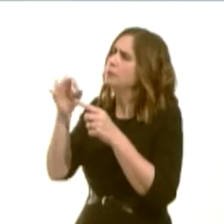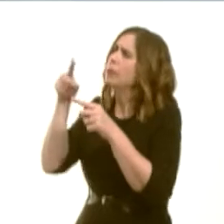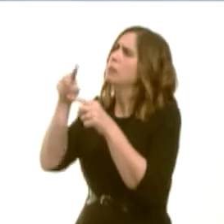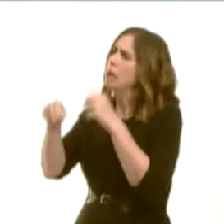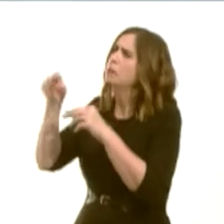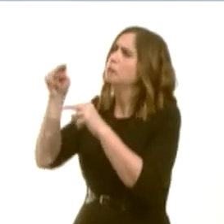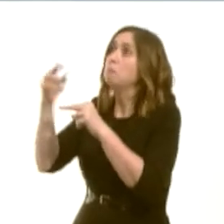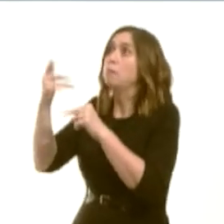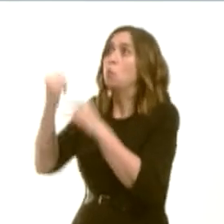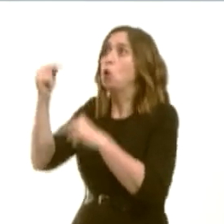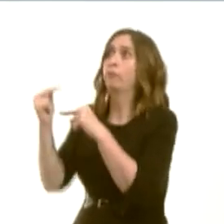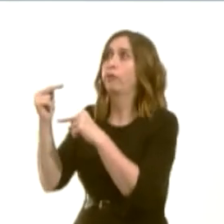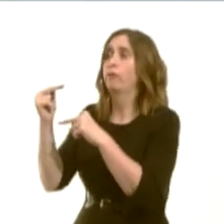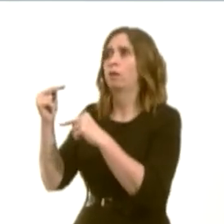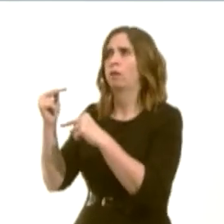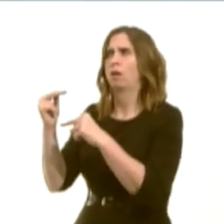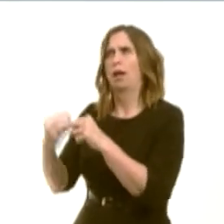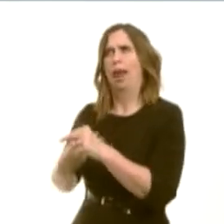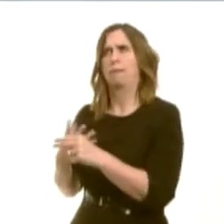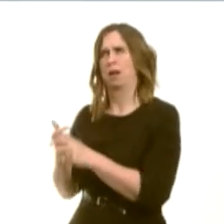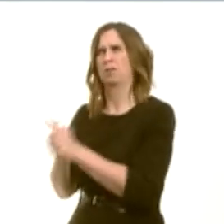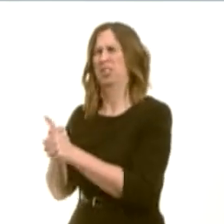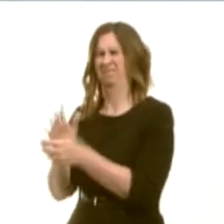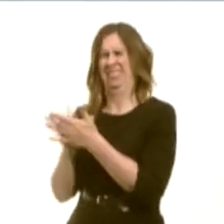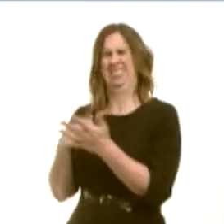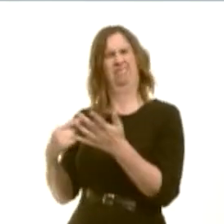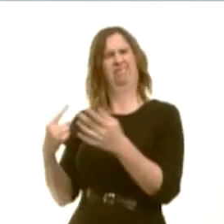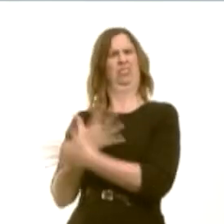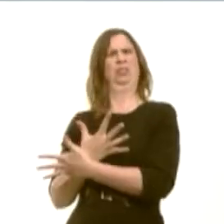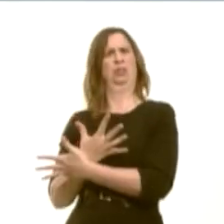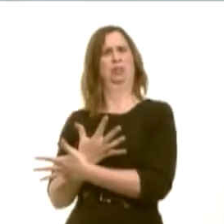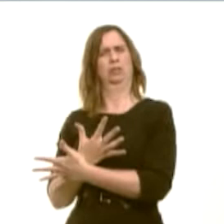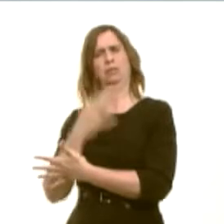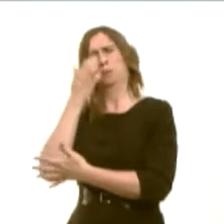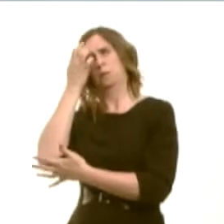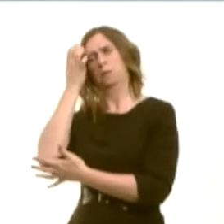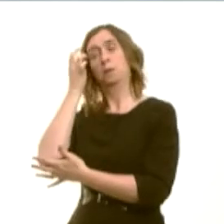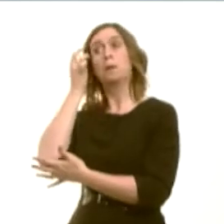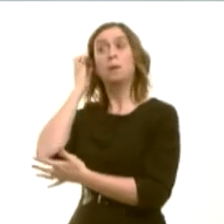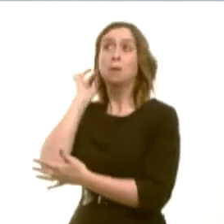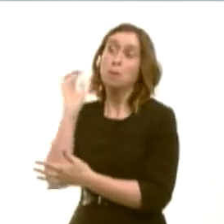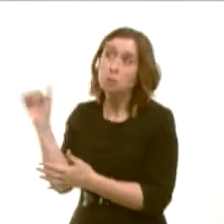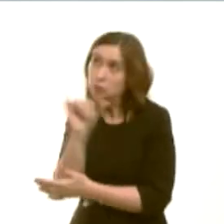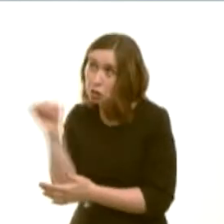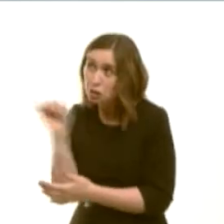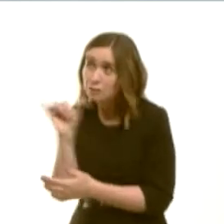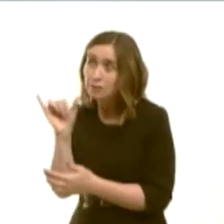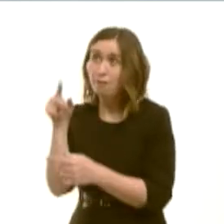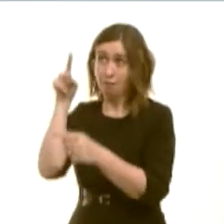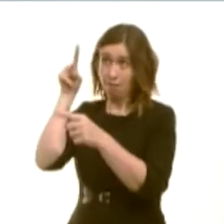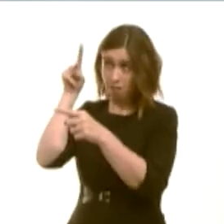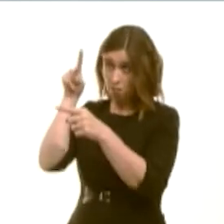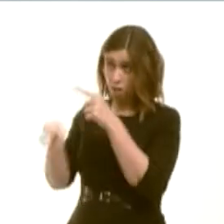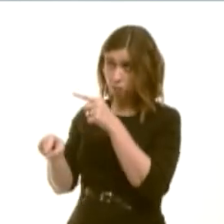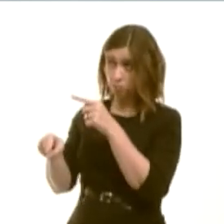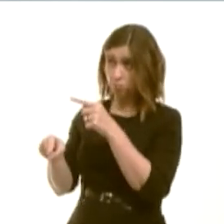least from your own party. Can you confirm for us, once and for all, would you say that the cuts haven't